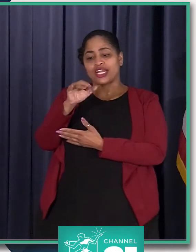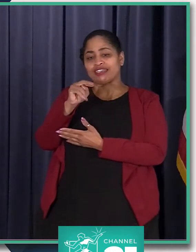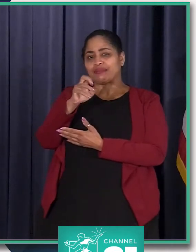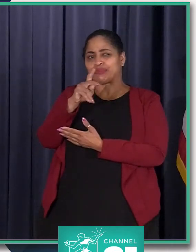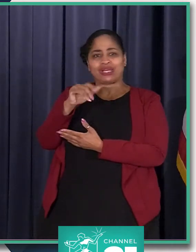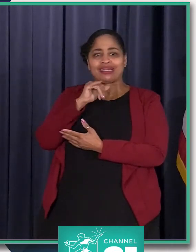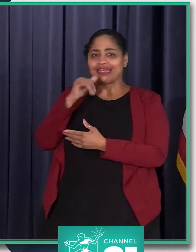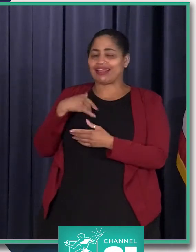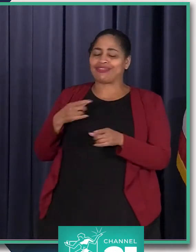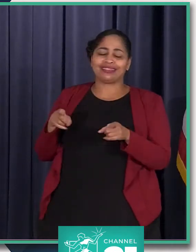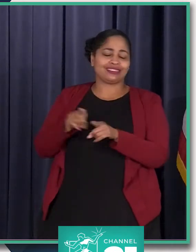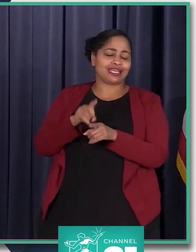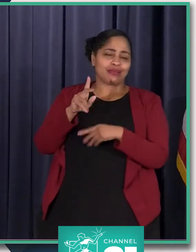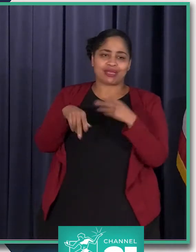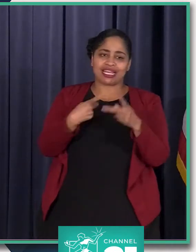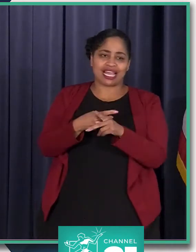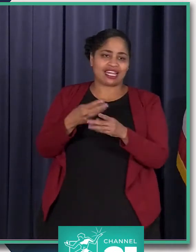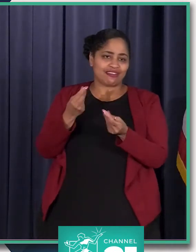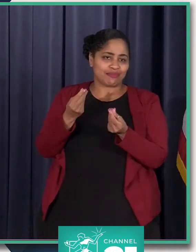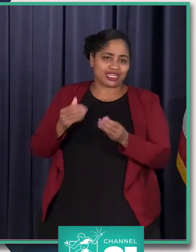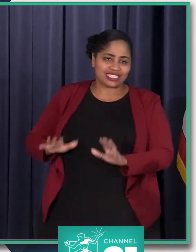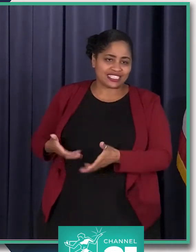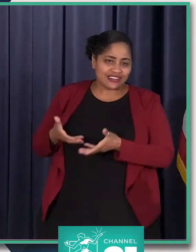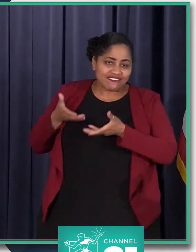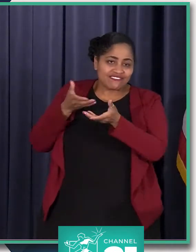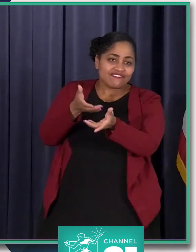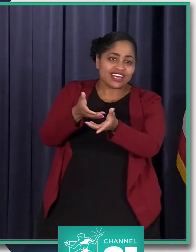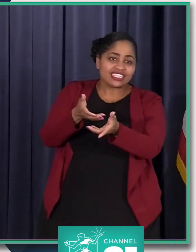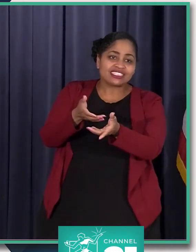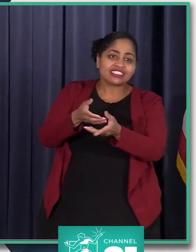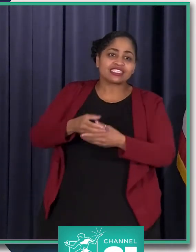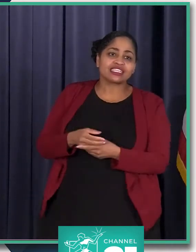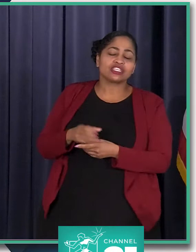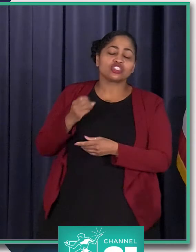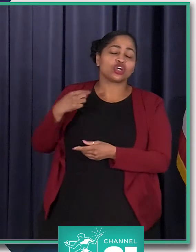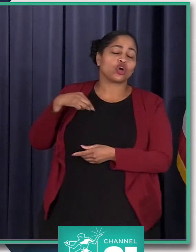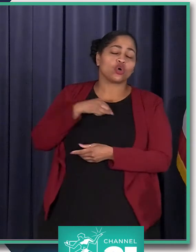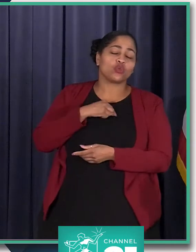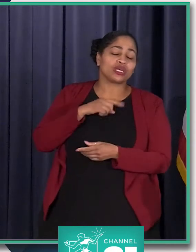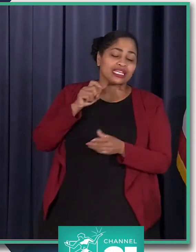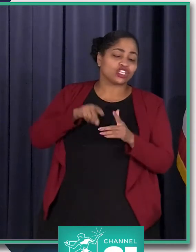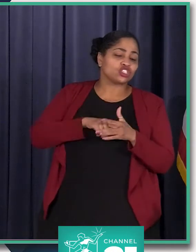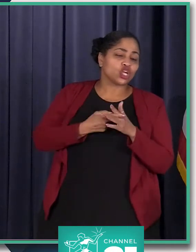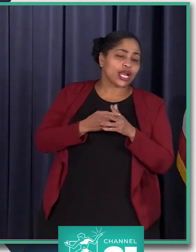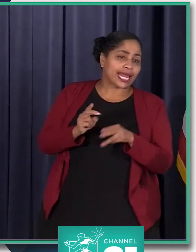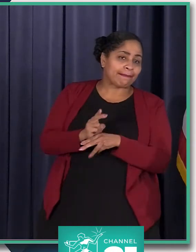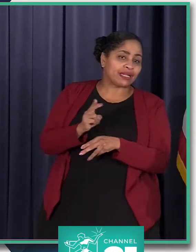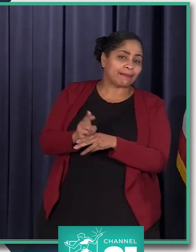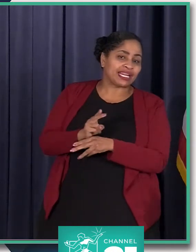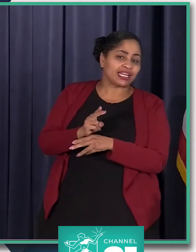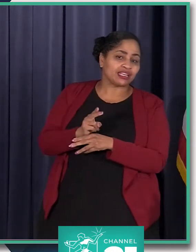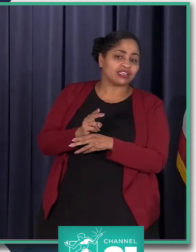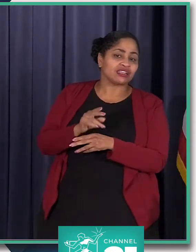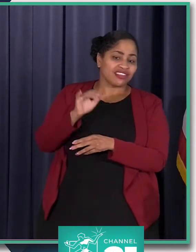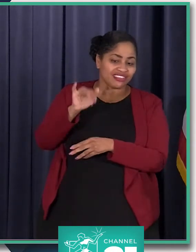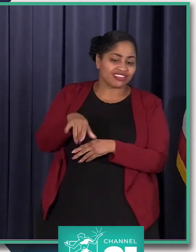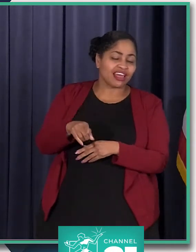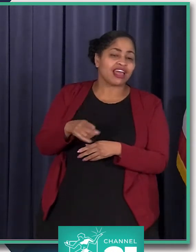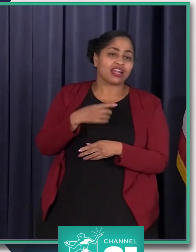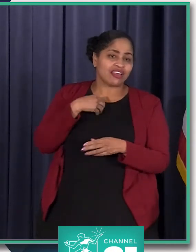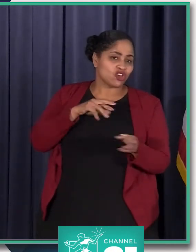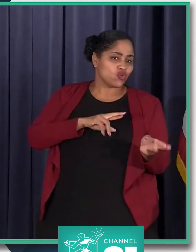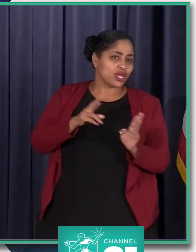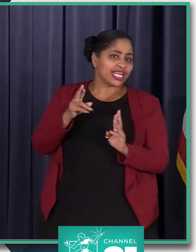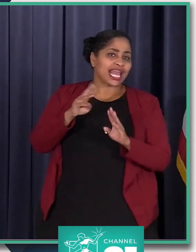same investment. So as we began to start implementing with Zussman, the rehab and the ready